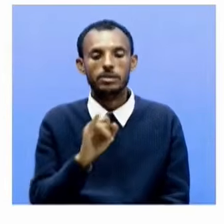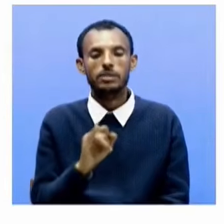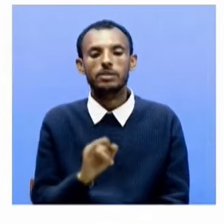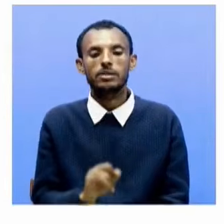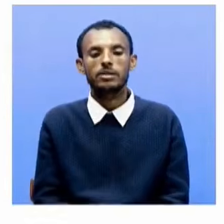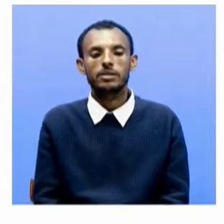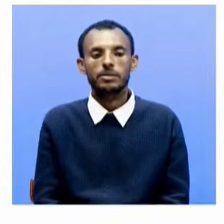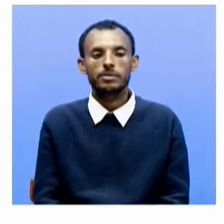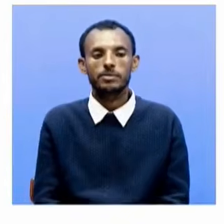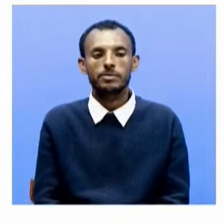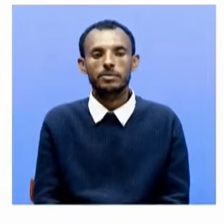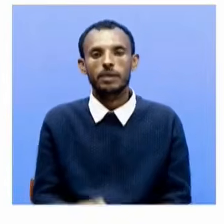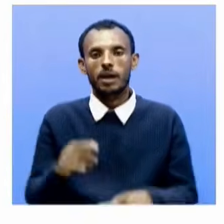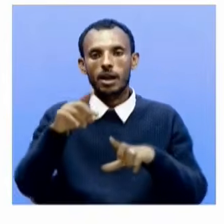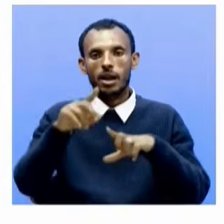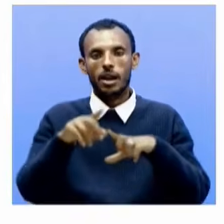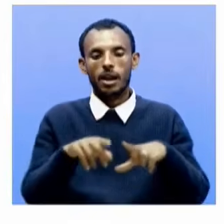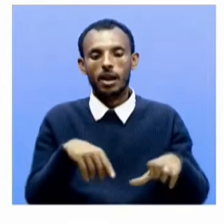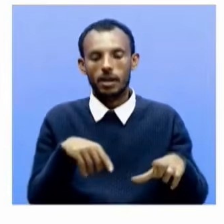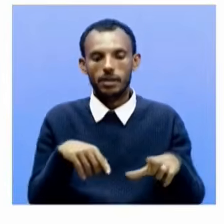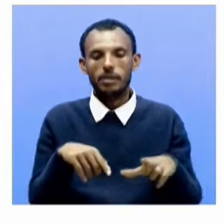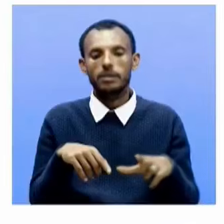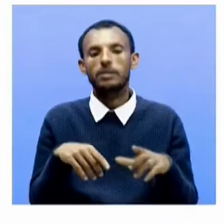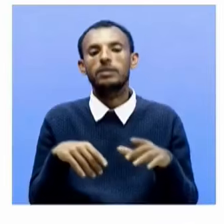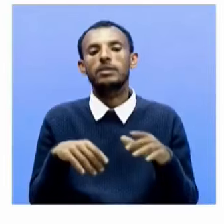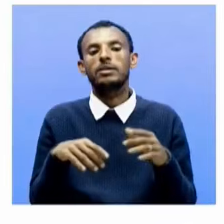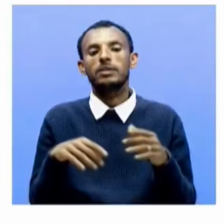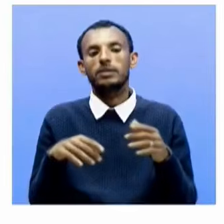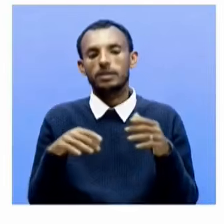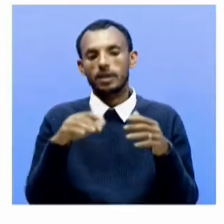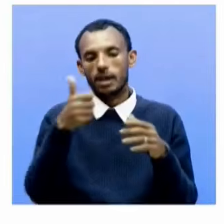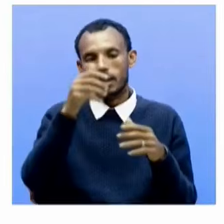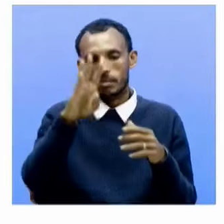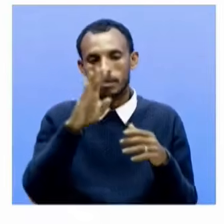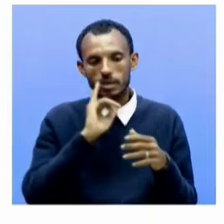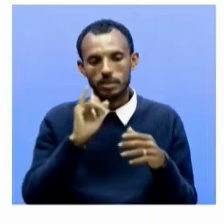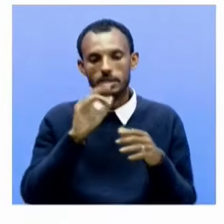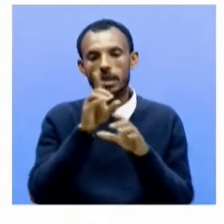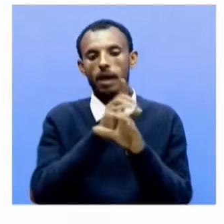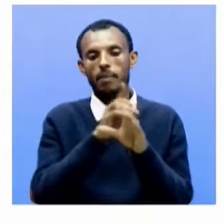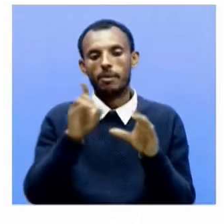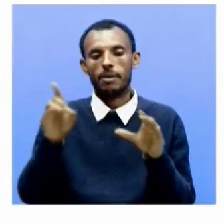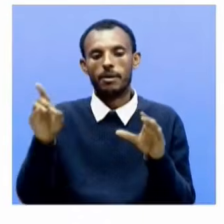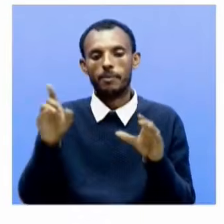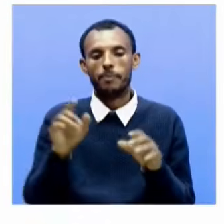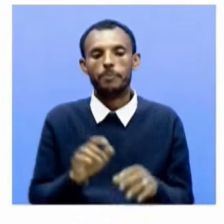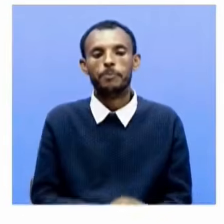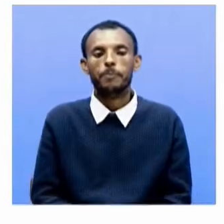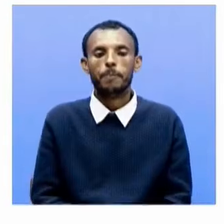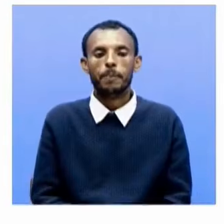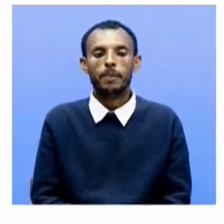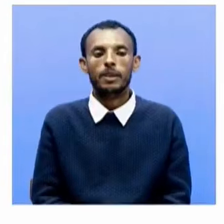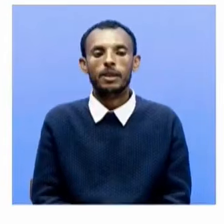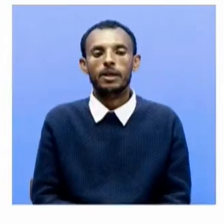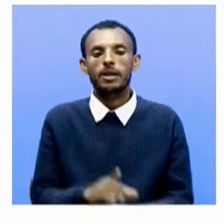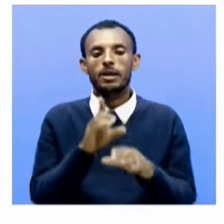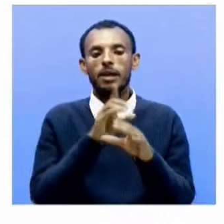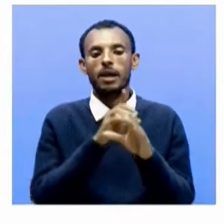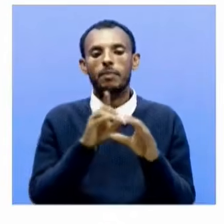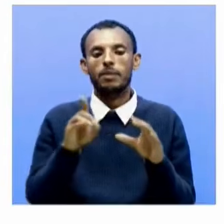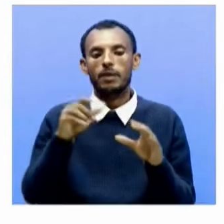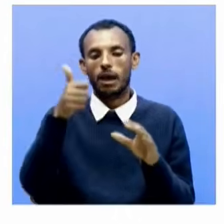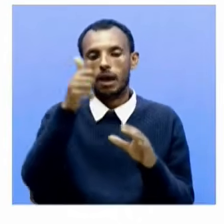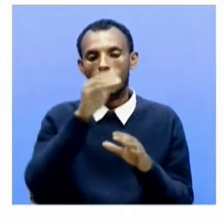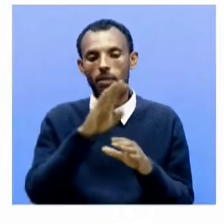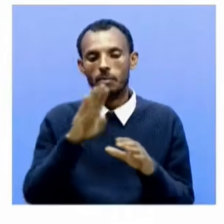a line segment AB is the diameter of a circle, diameter,